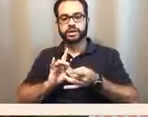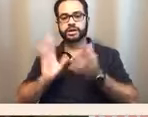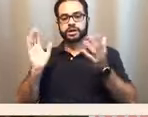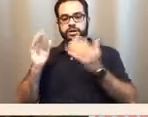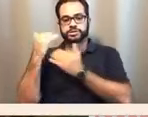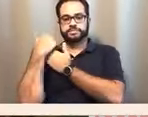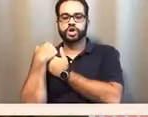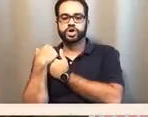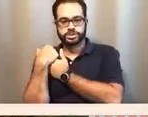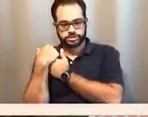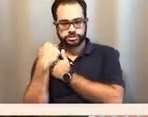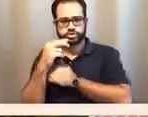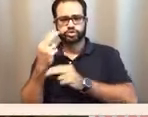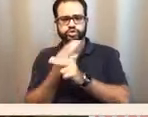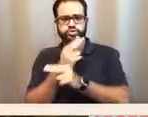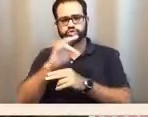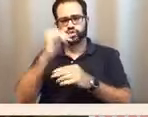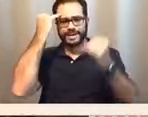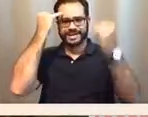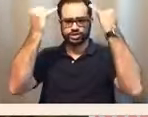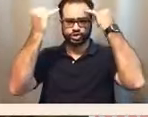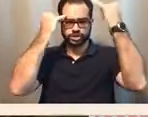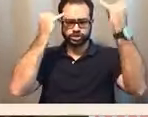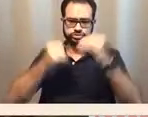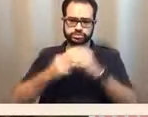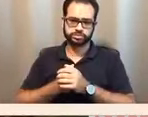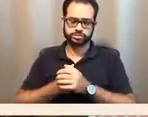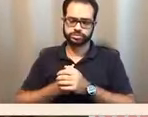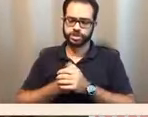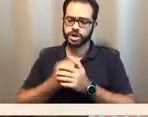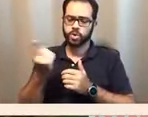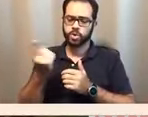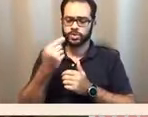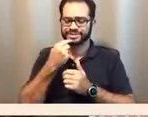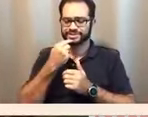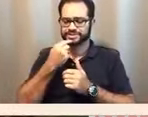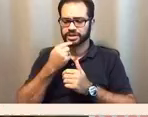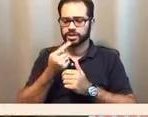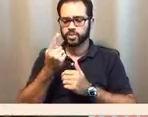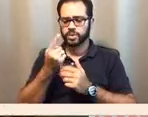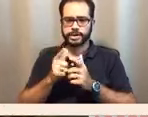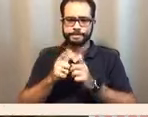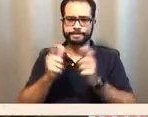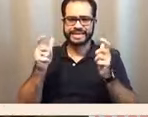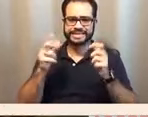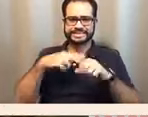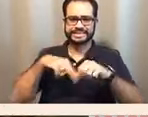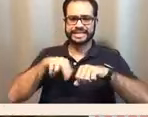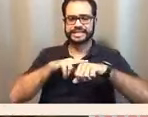Use your imagination. I always say one of the biggest nations in the world is